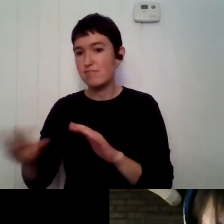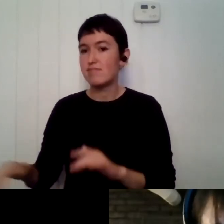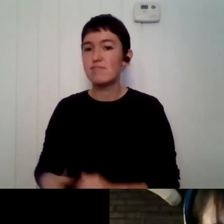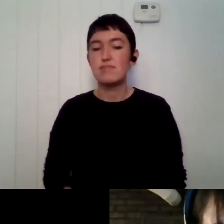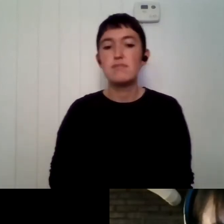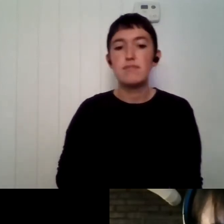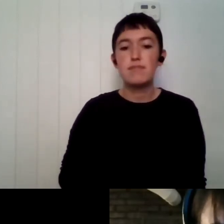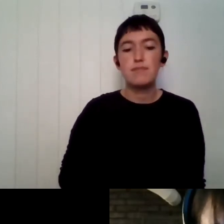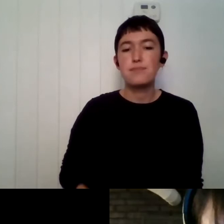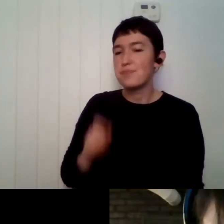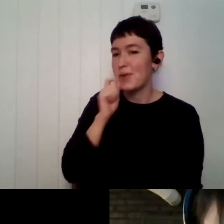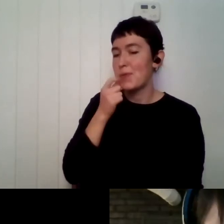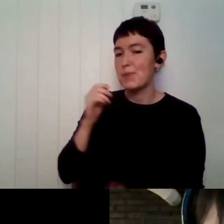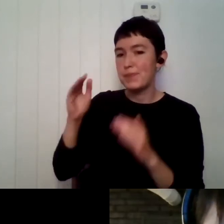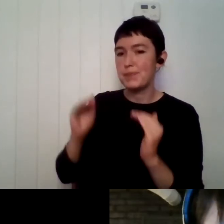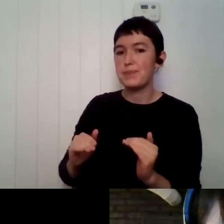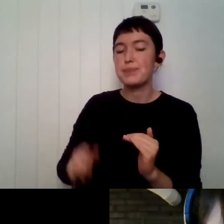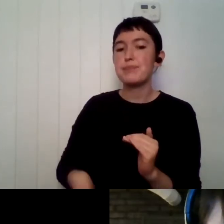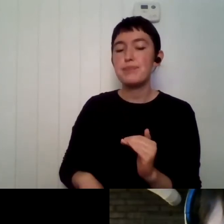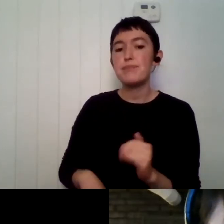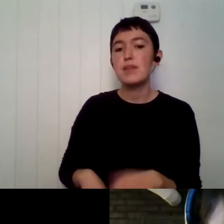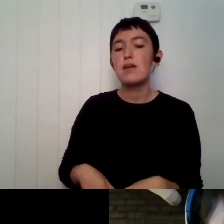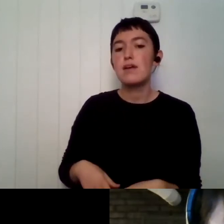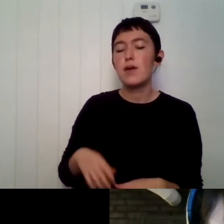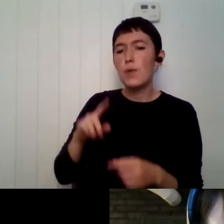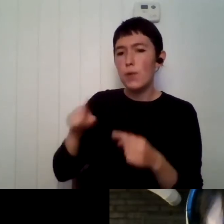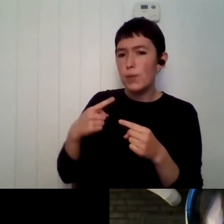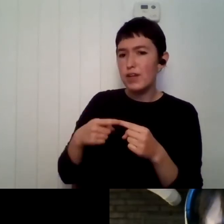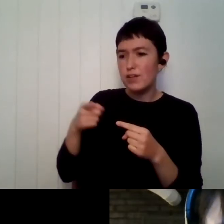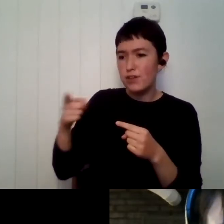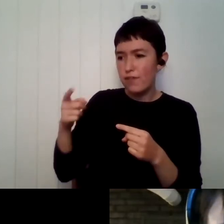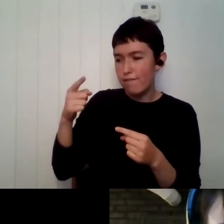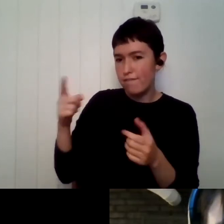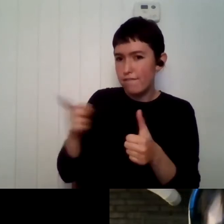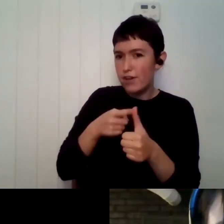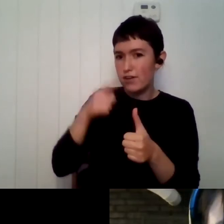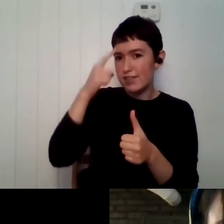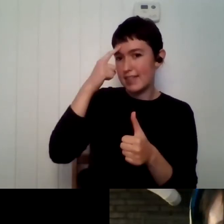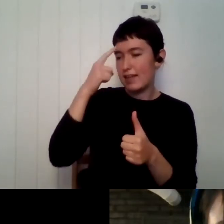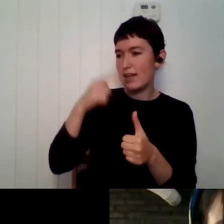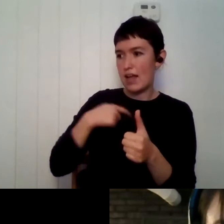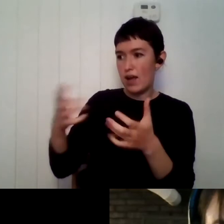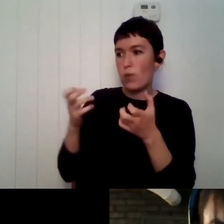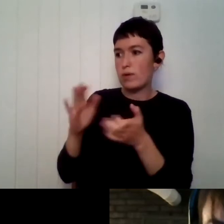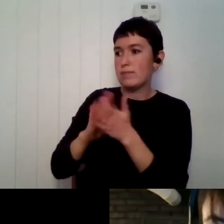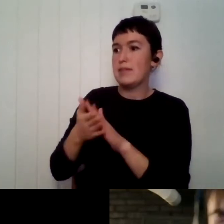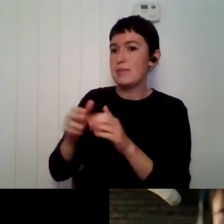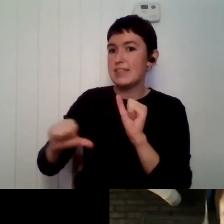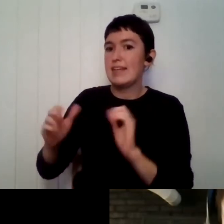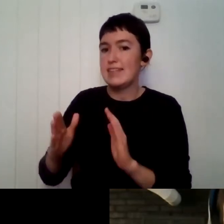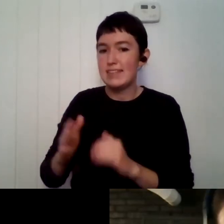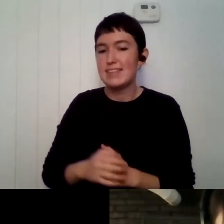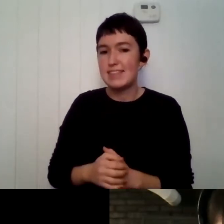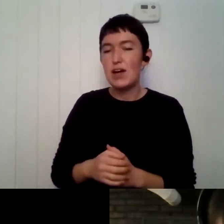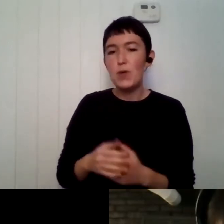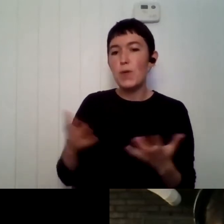questions in here that are asking similar things. Basically, like, when did you first think I want to be a scientist? Like, what inspired you to be a scientist, and when did you first